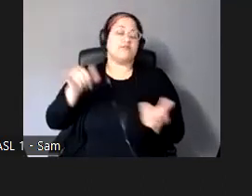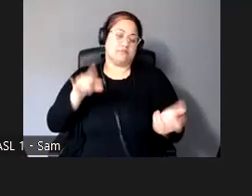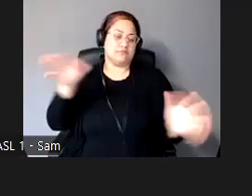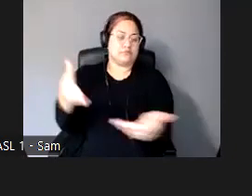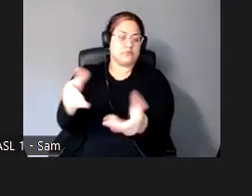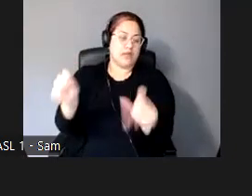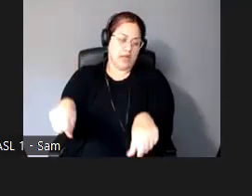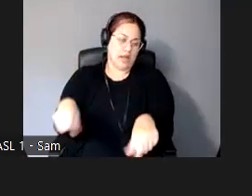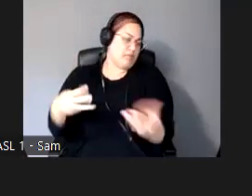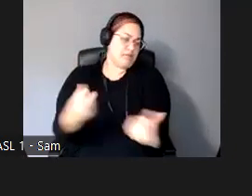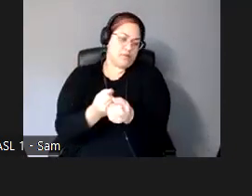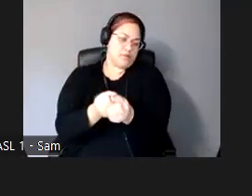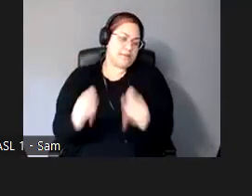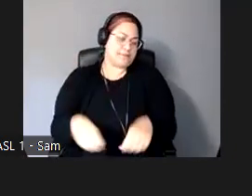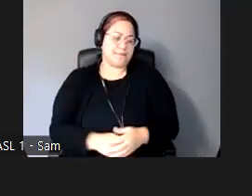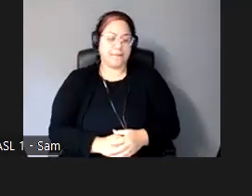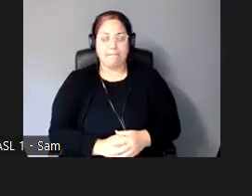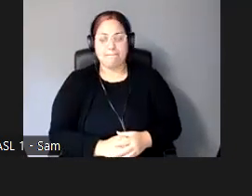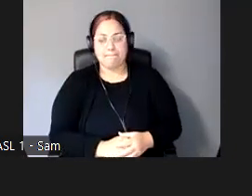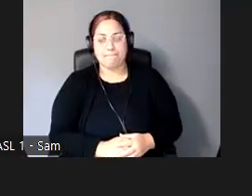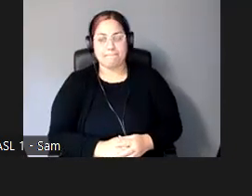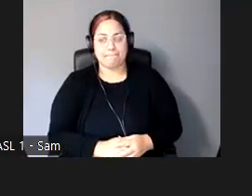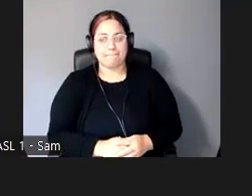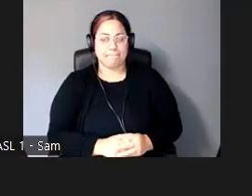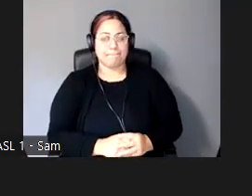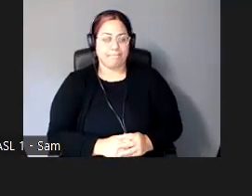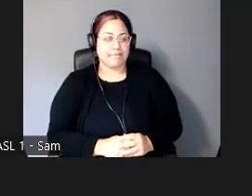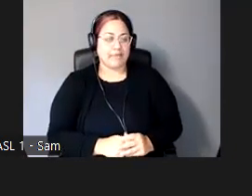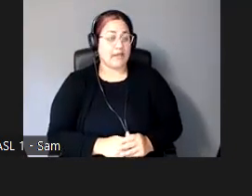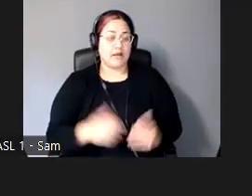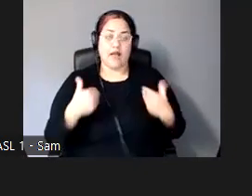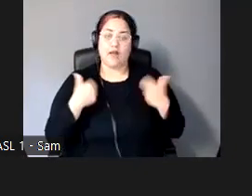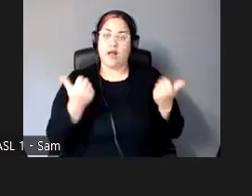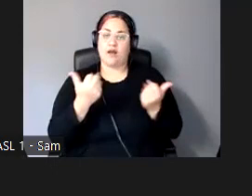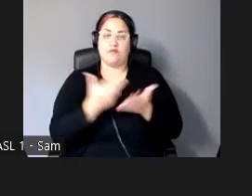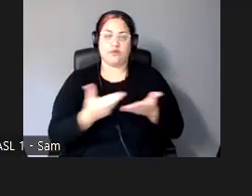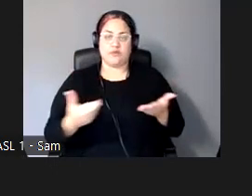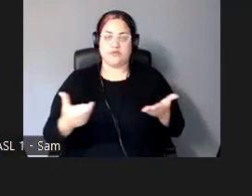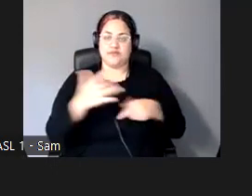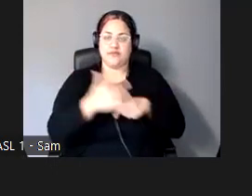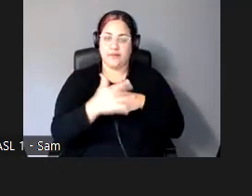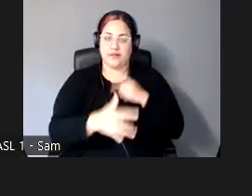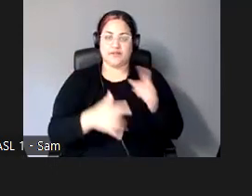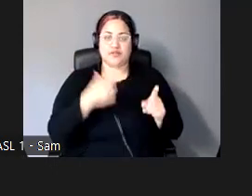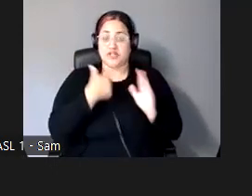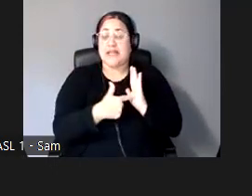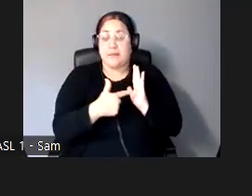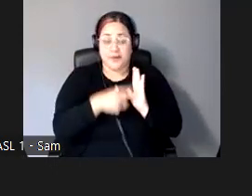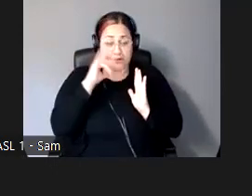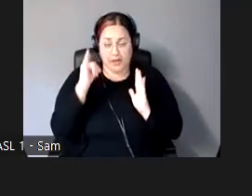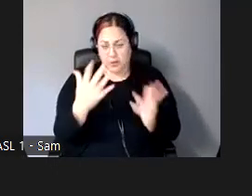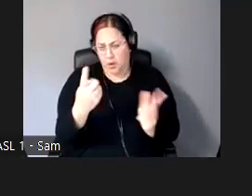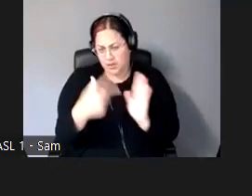And as I mentioned, we have many resources. This is just a couple of the ones at fact sheets. We have a directory that you can